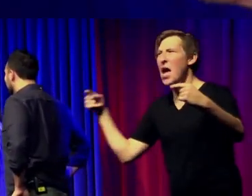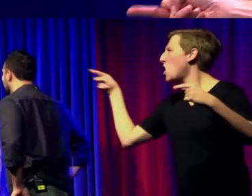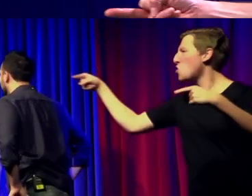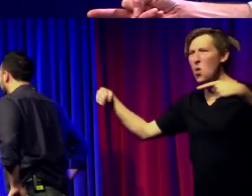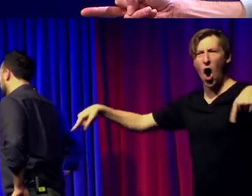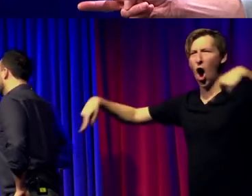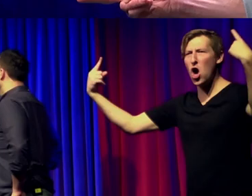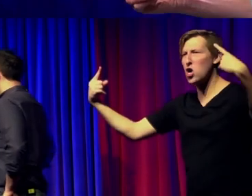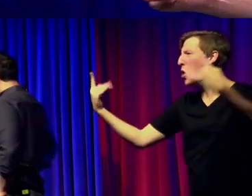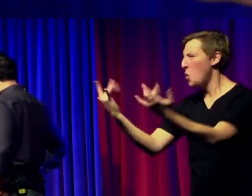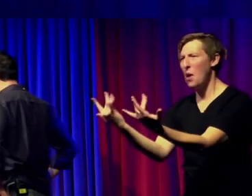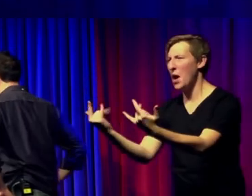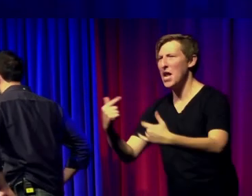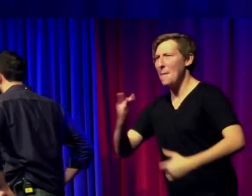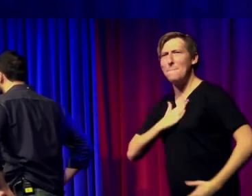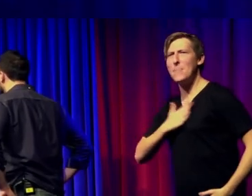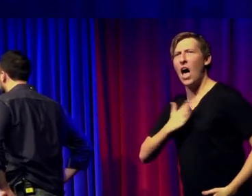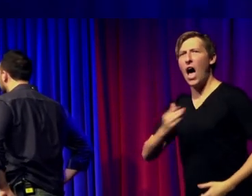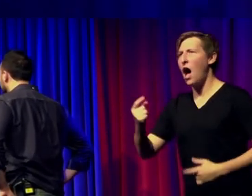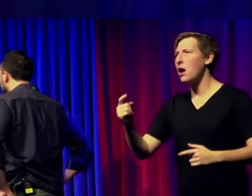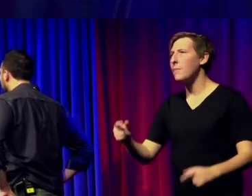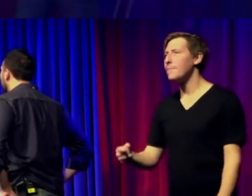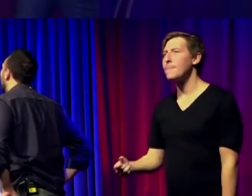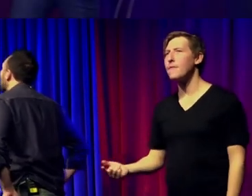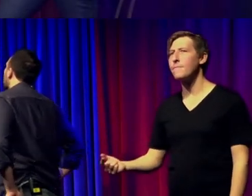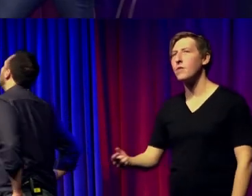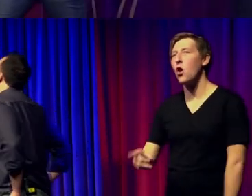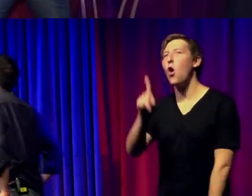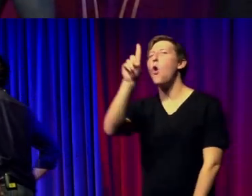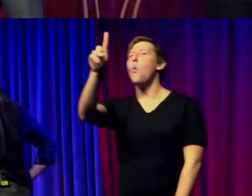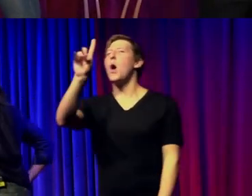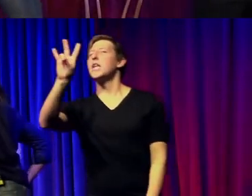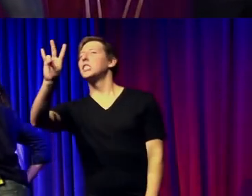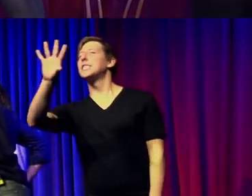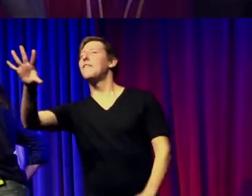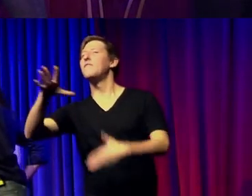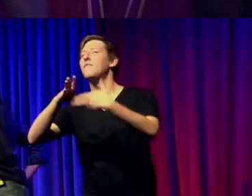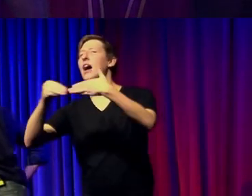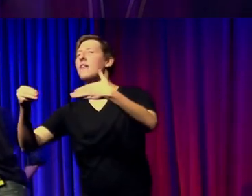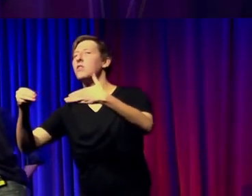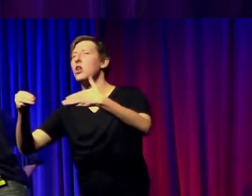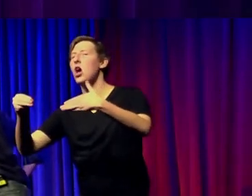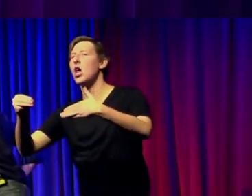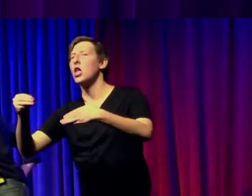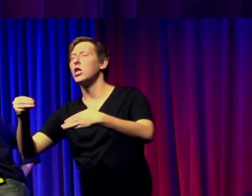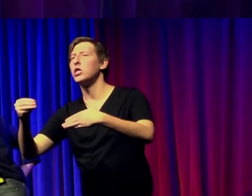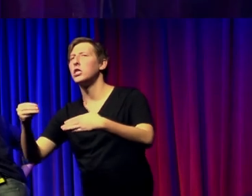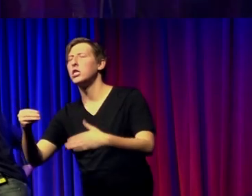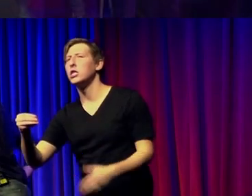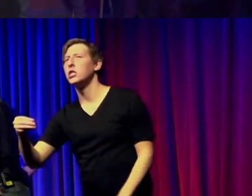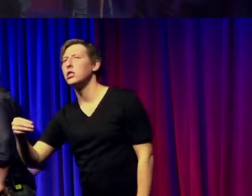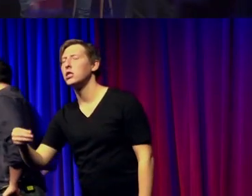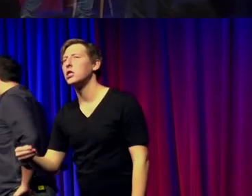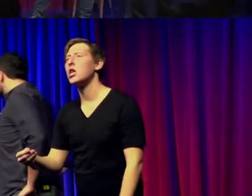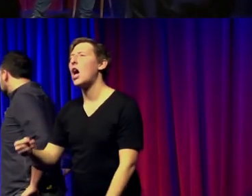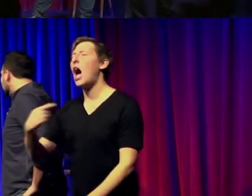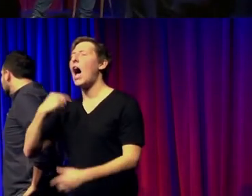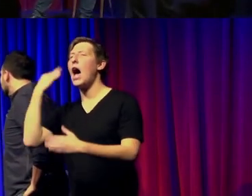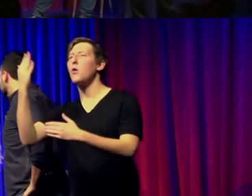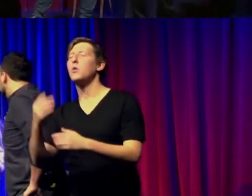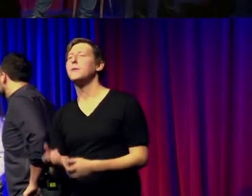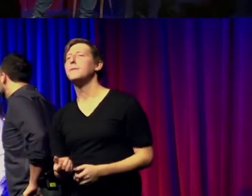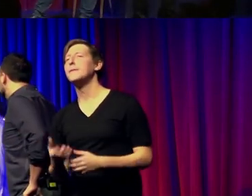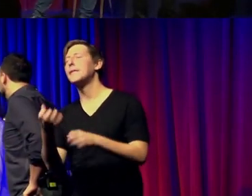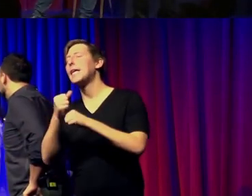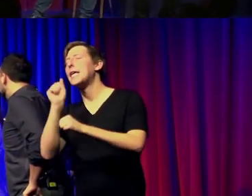negotiating. $175, and I'll get a library card for her. $50,000, and Costco's on me.